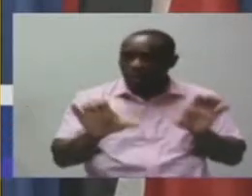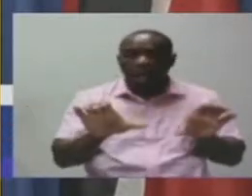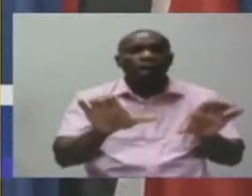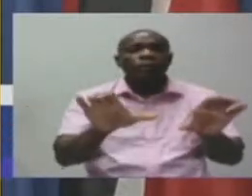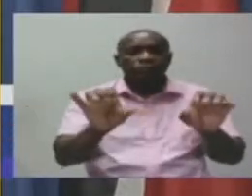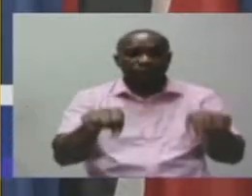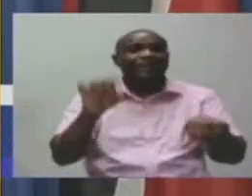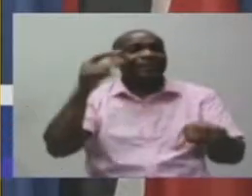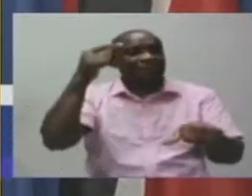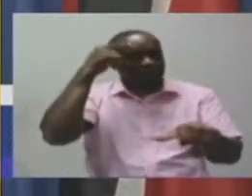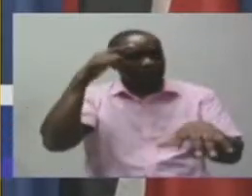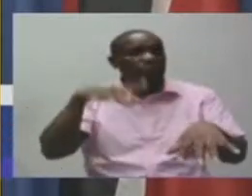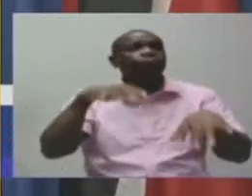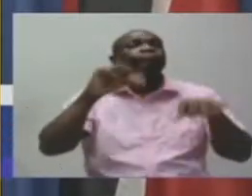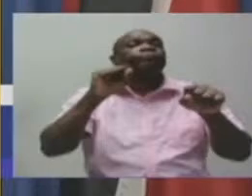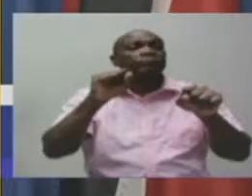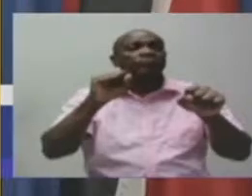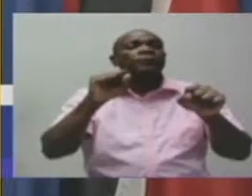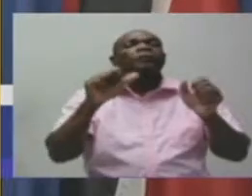one of the